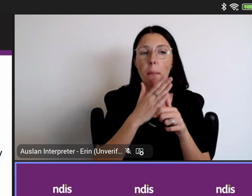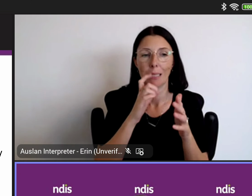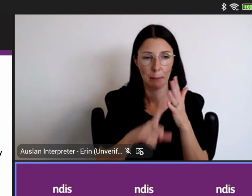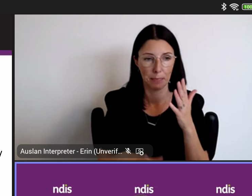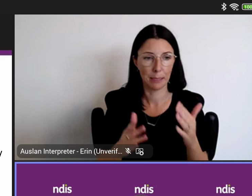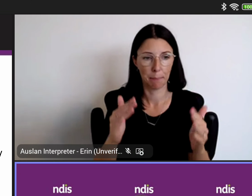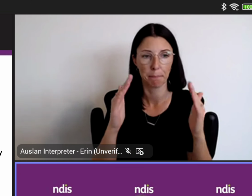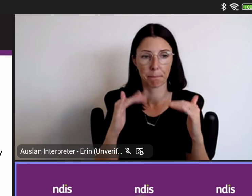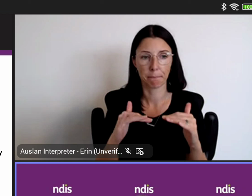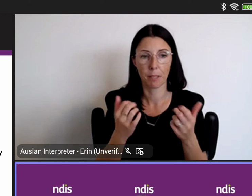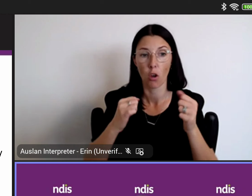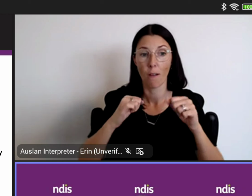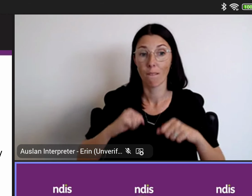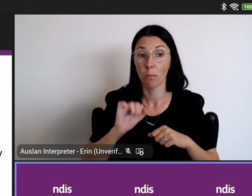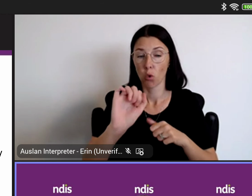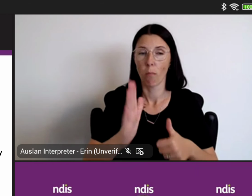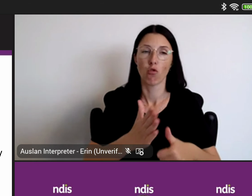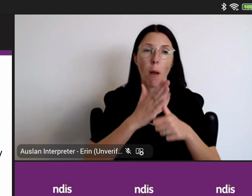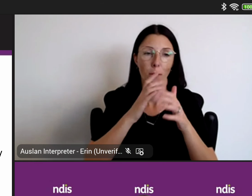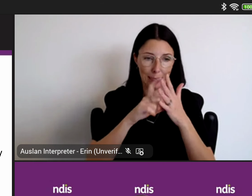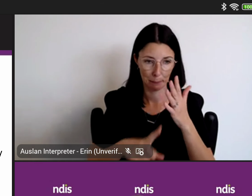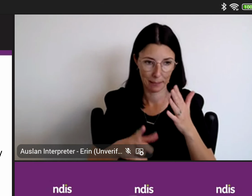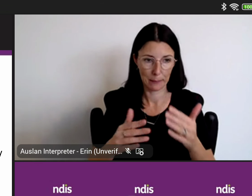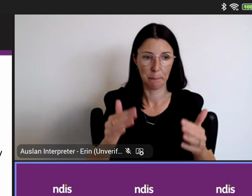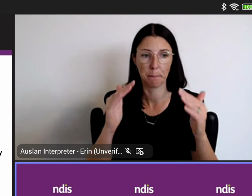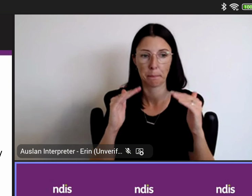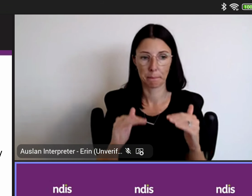confirms the impacts of your disability on different areas of your life,